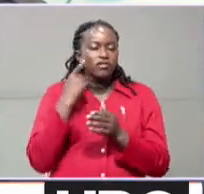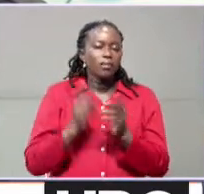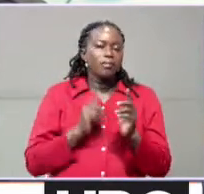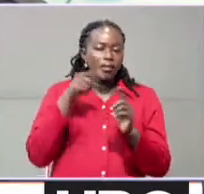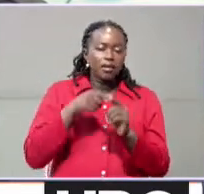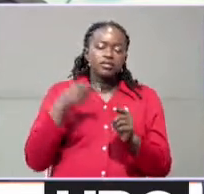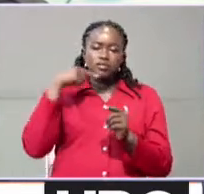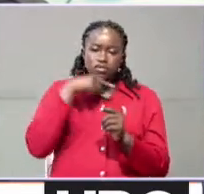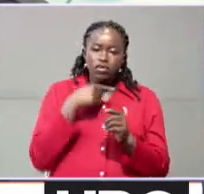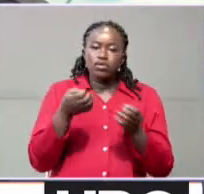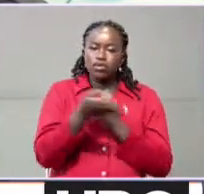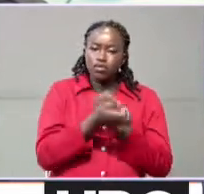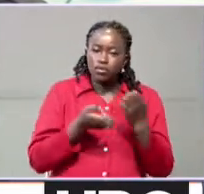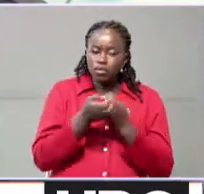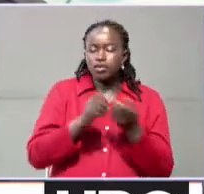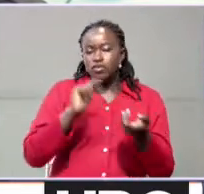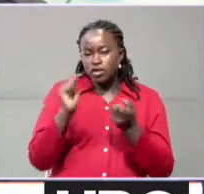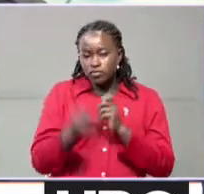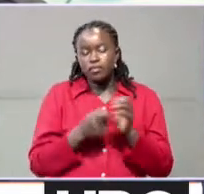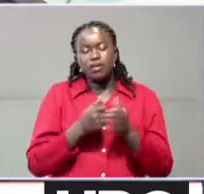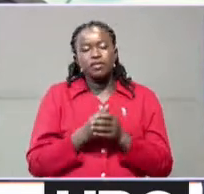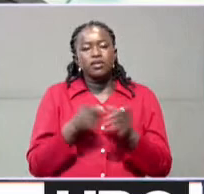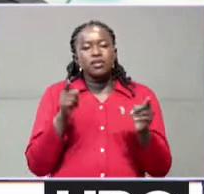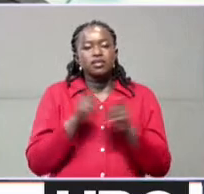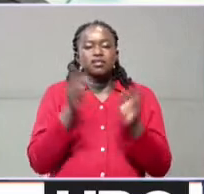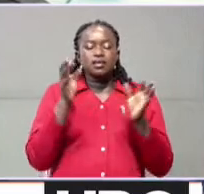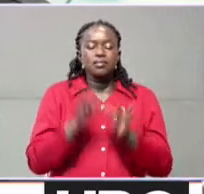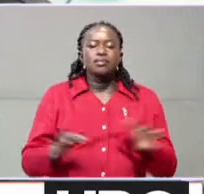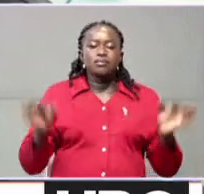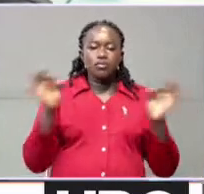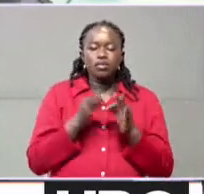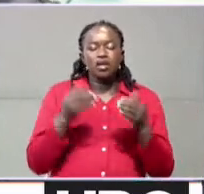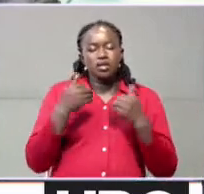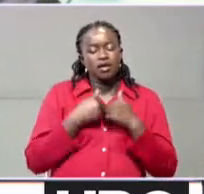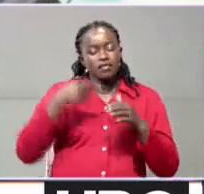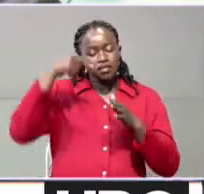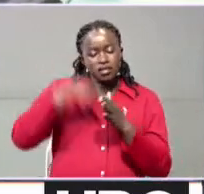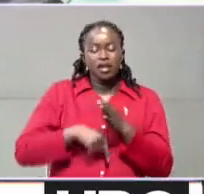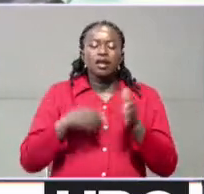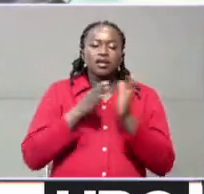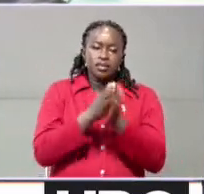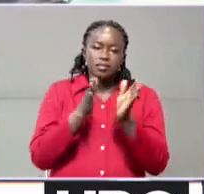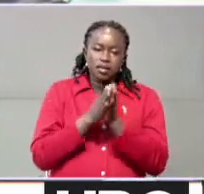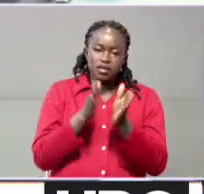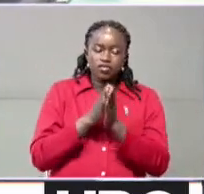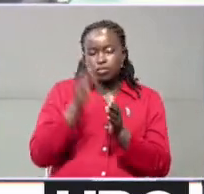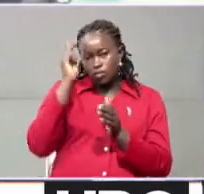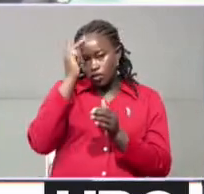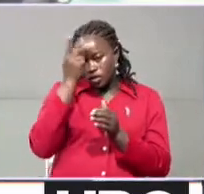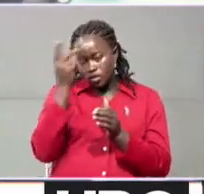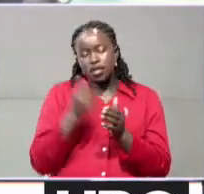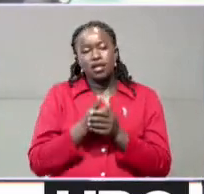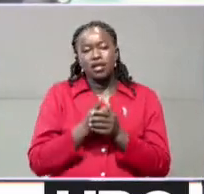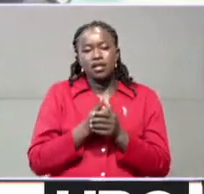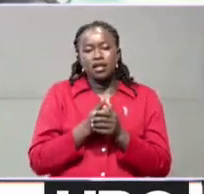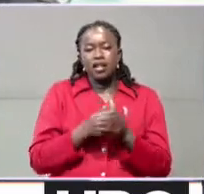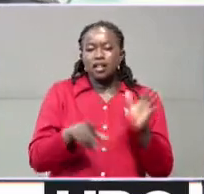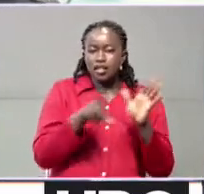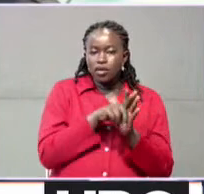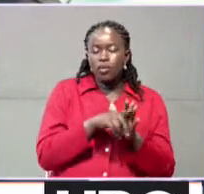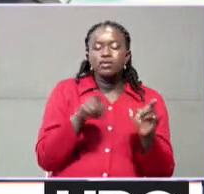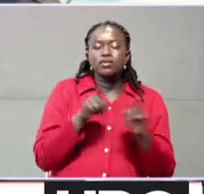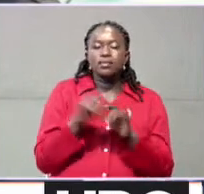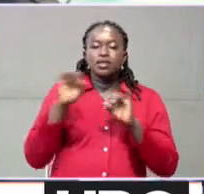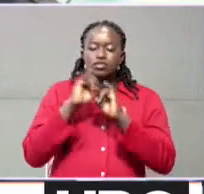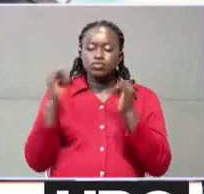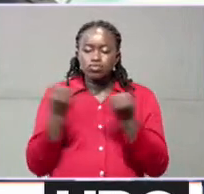socioeconomic transformation there is a need for thorough explanation of the policy legal and institutional